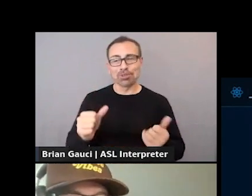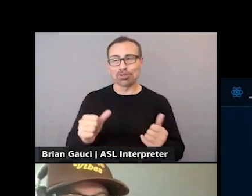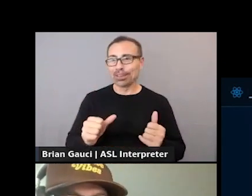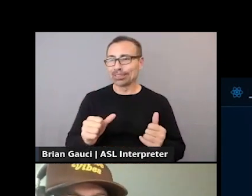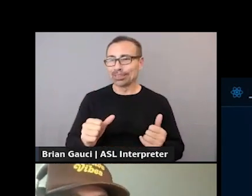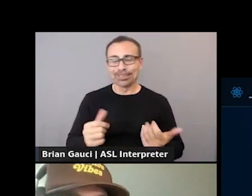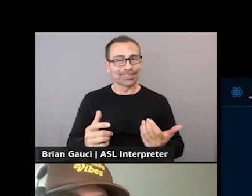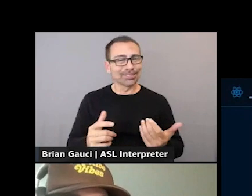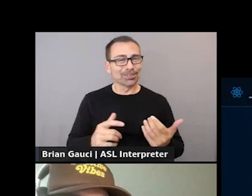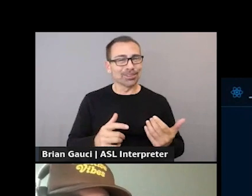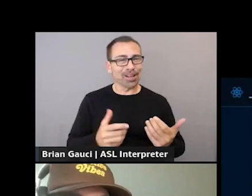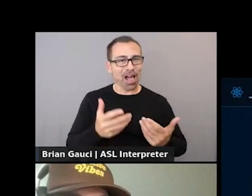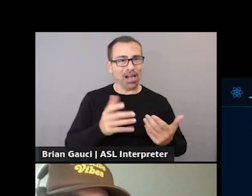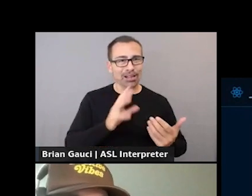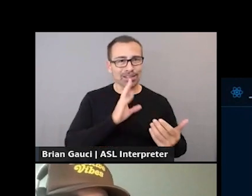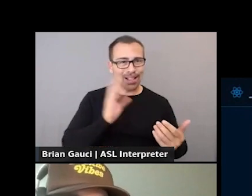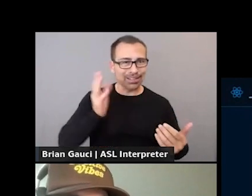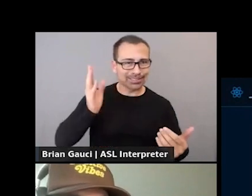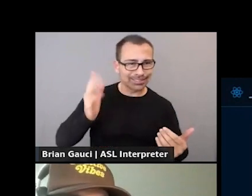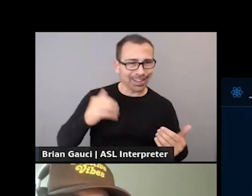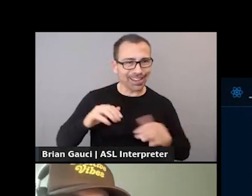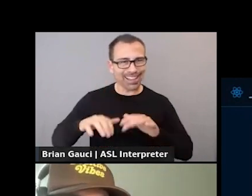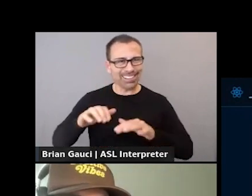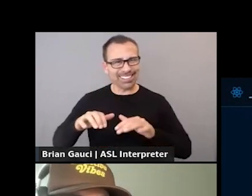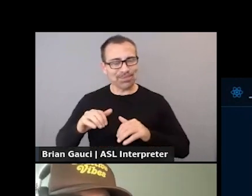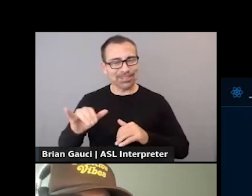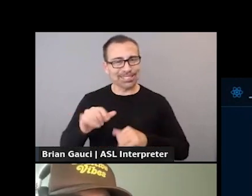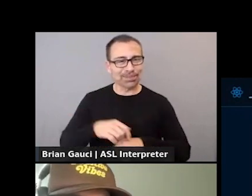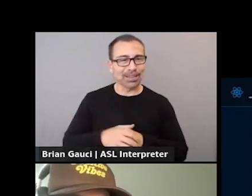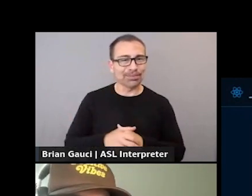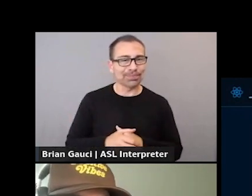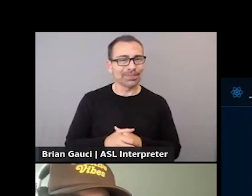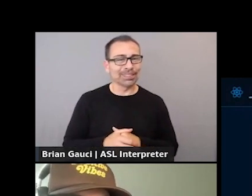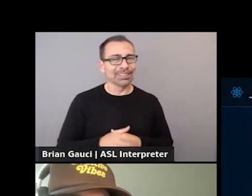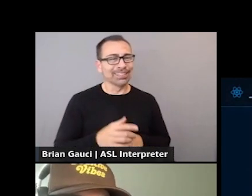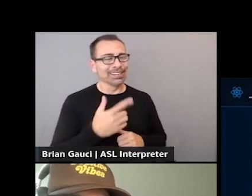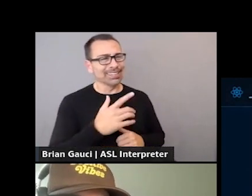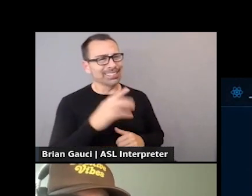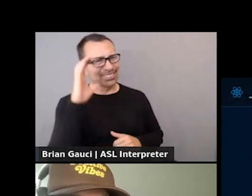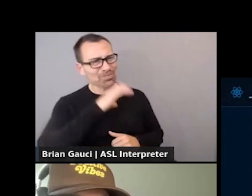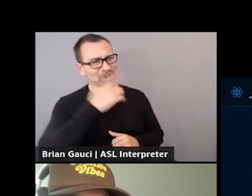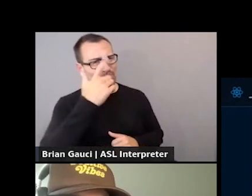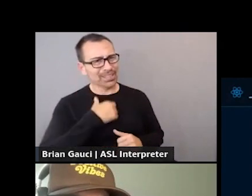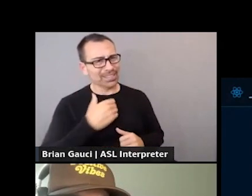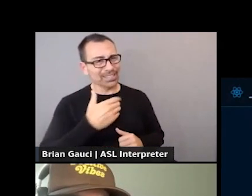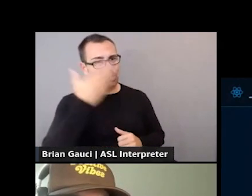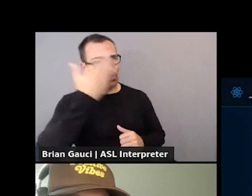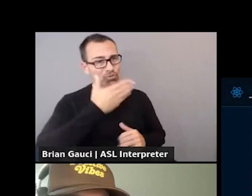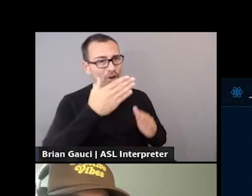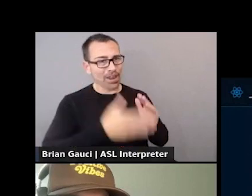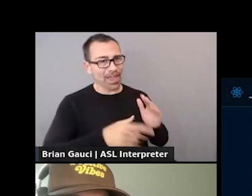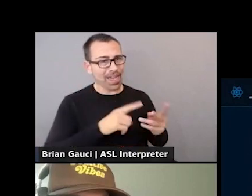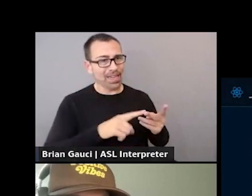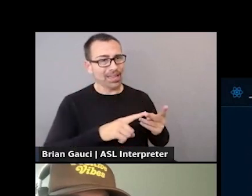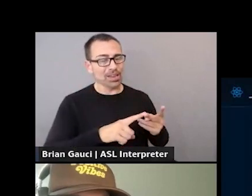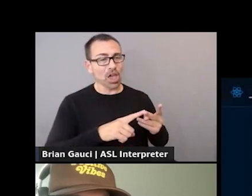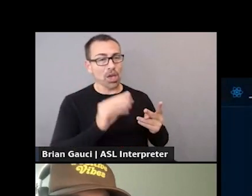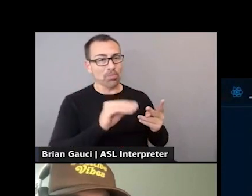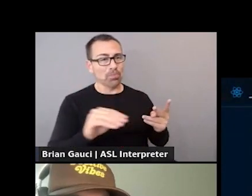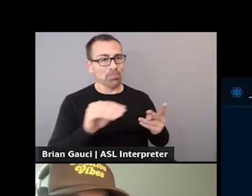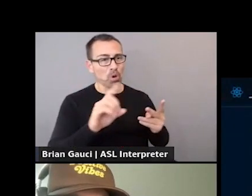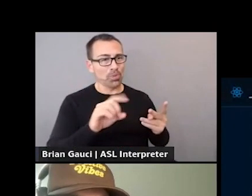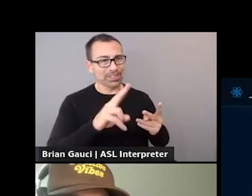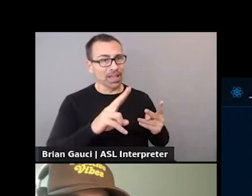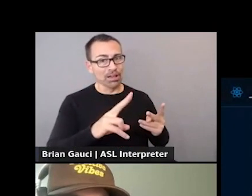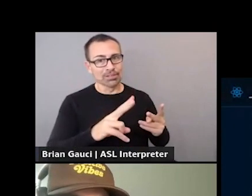It's so weird because front end and mobile devs they just love operating and maintaining servers. I'm so surprised y'all went with a